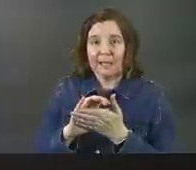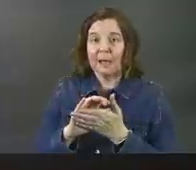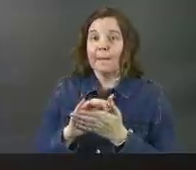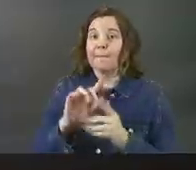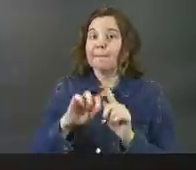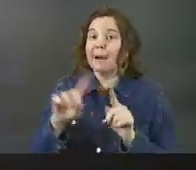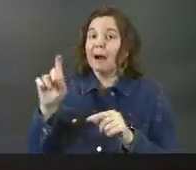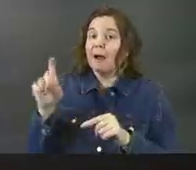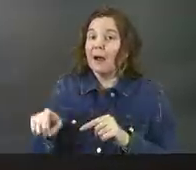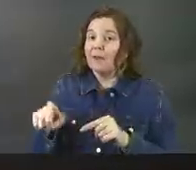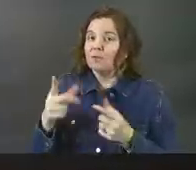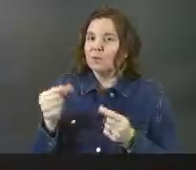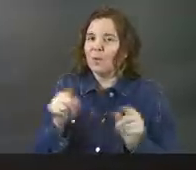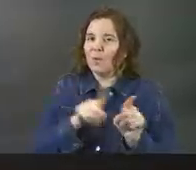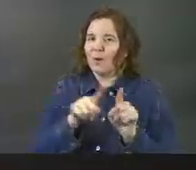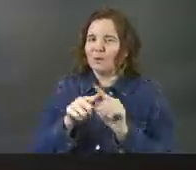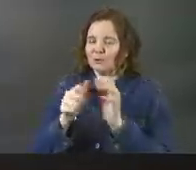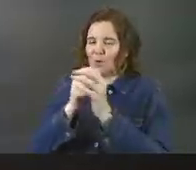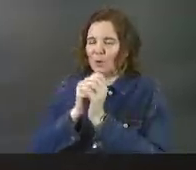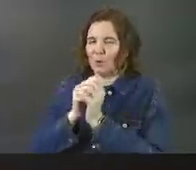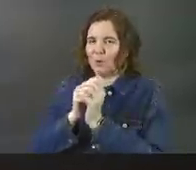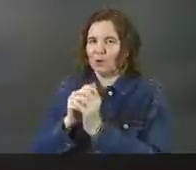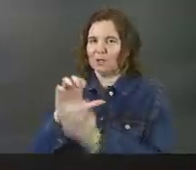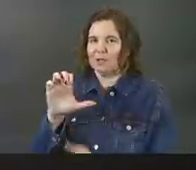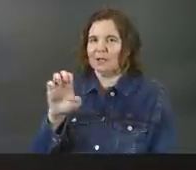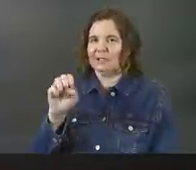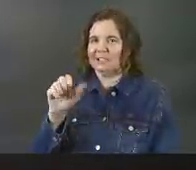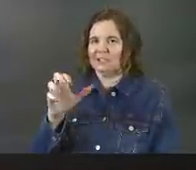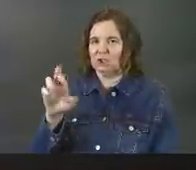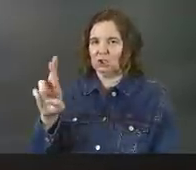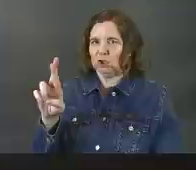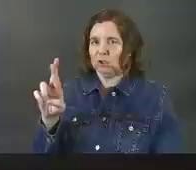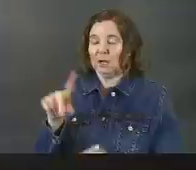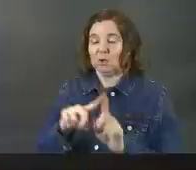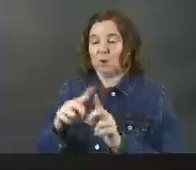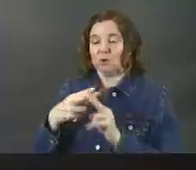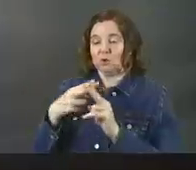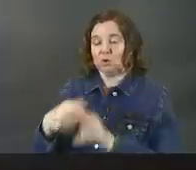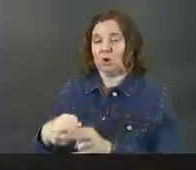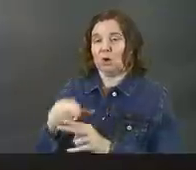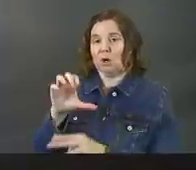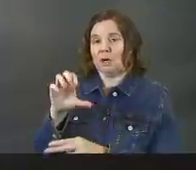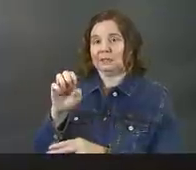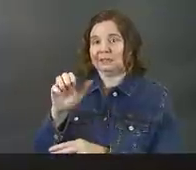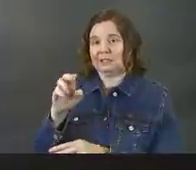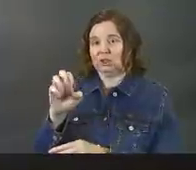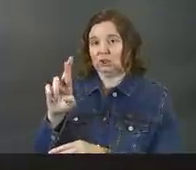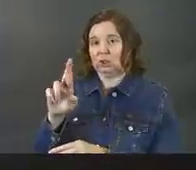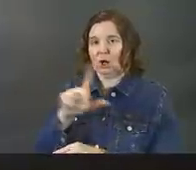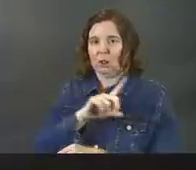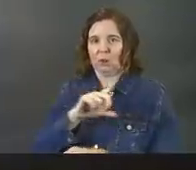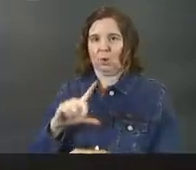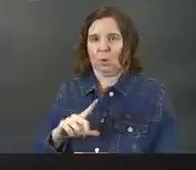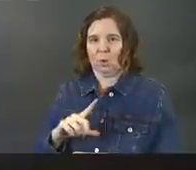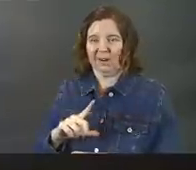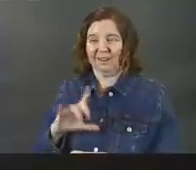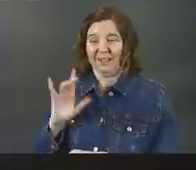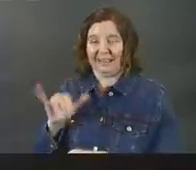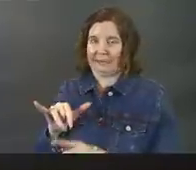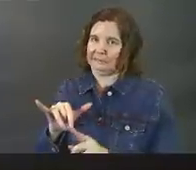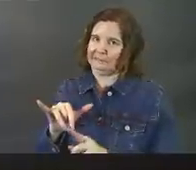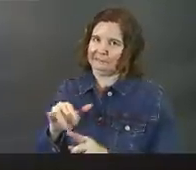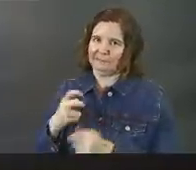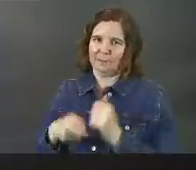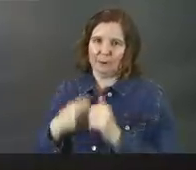as long as you also worship Caesar and as long as you also call Caesar Lord, which is a huge problem for Christians